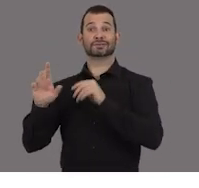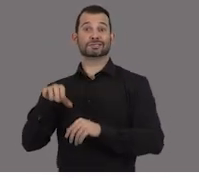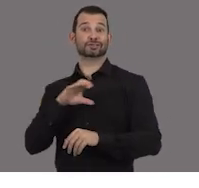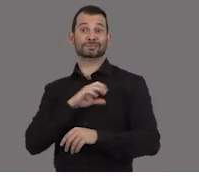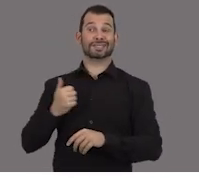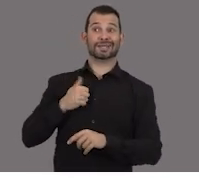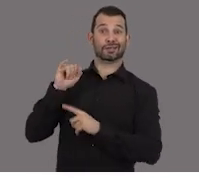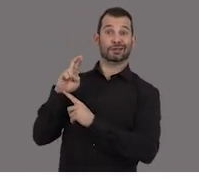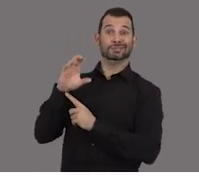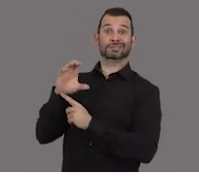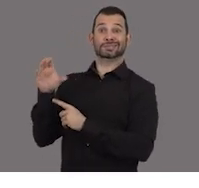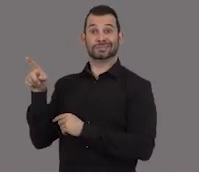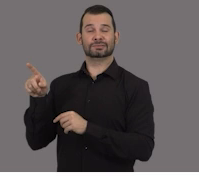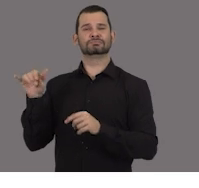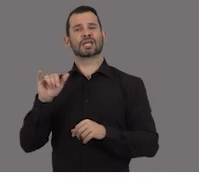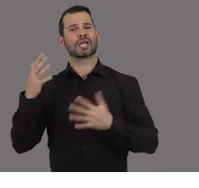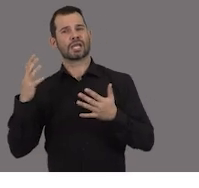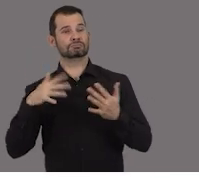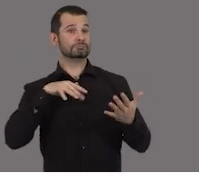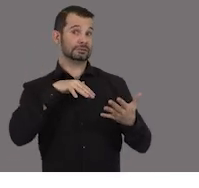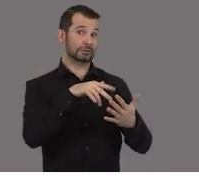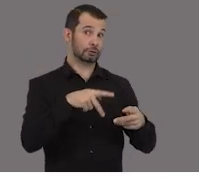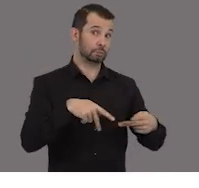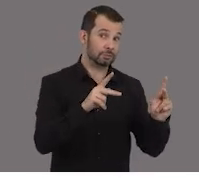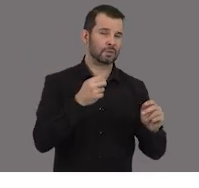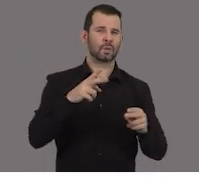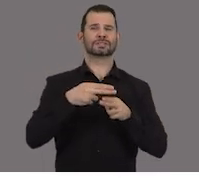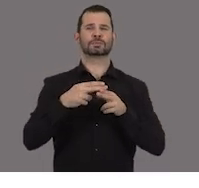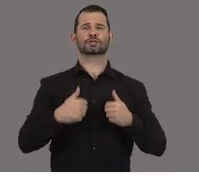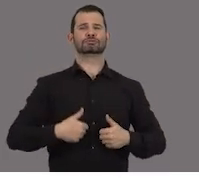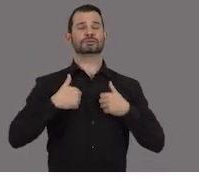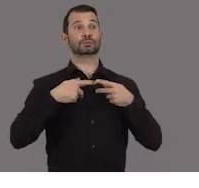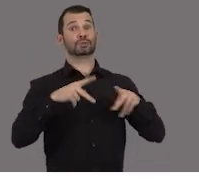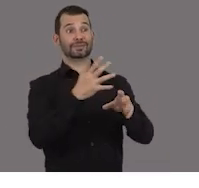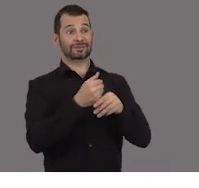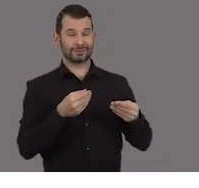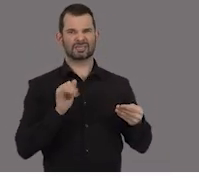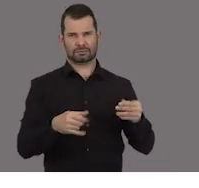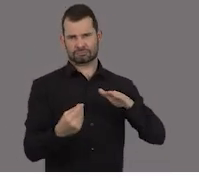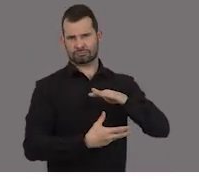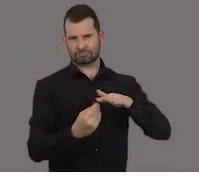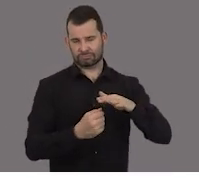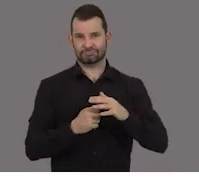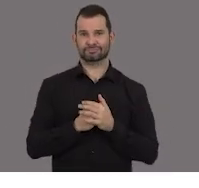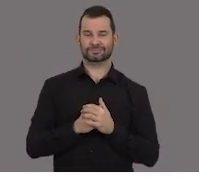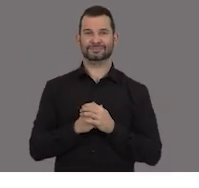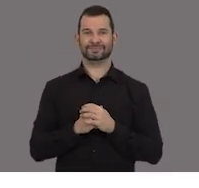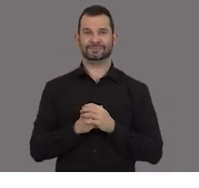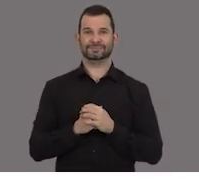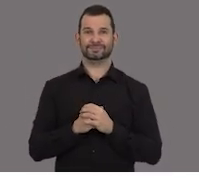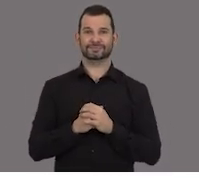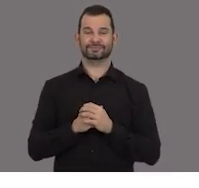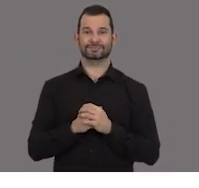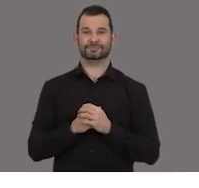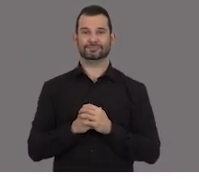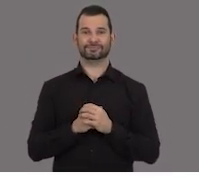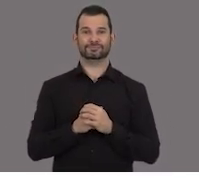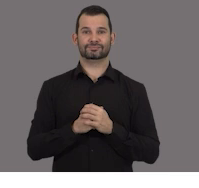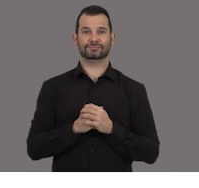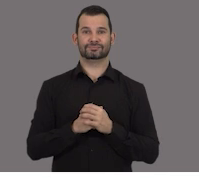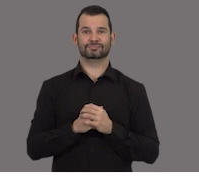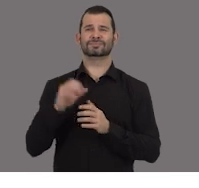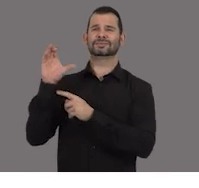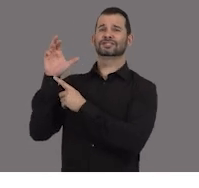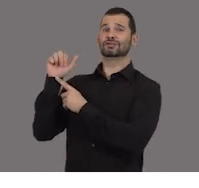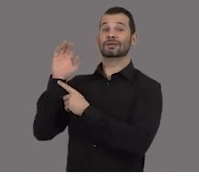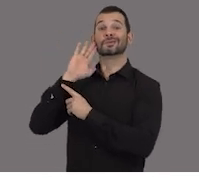document issued by Immigration, Refugees, and Citizenship Canada, such as a study permit or a